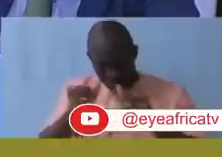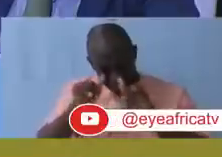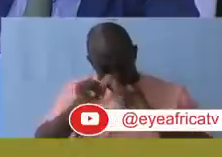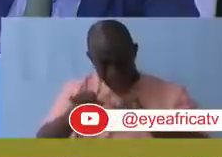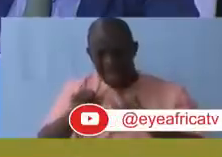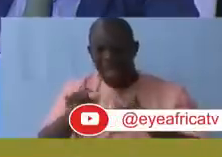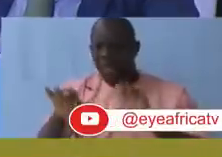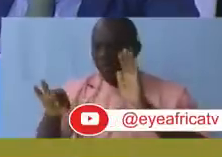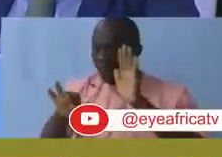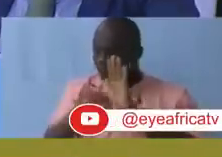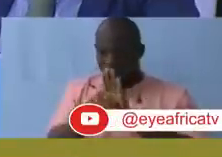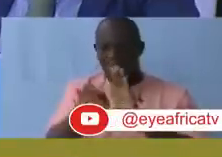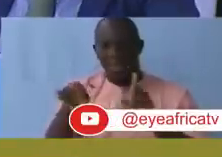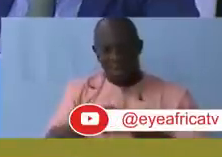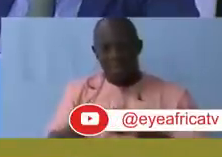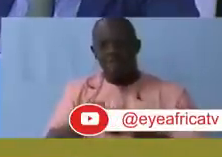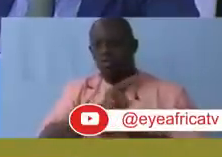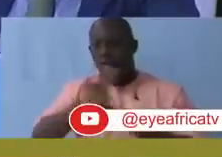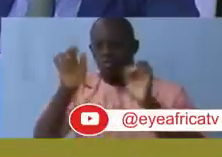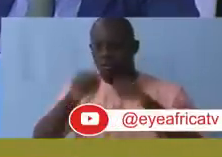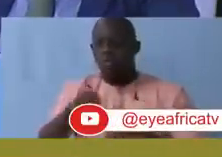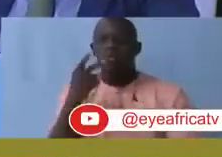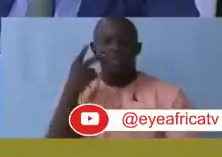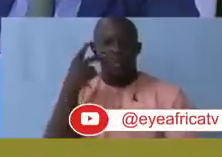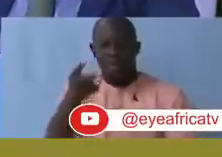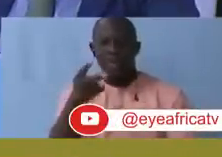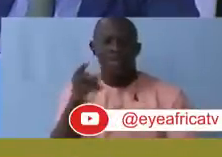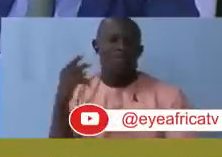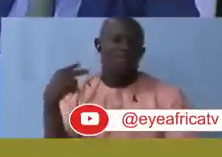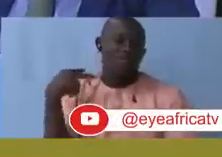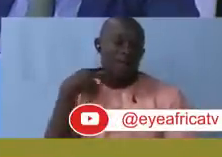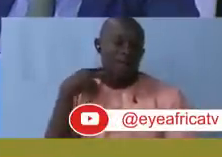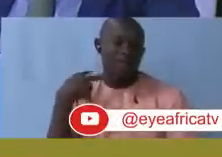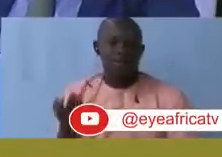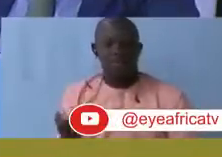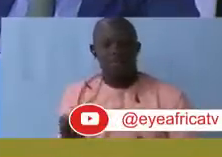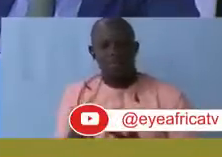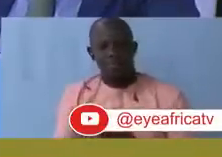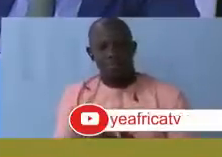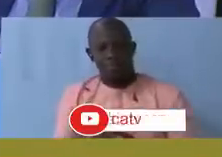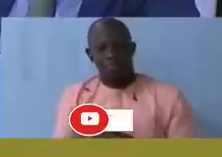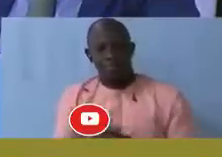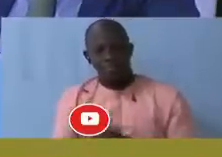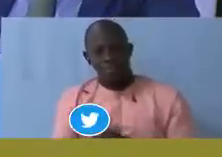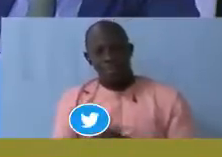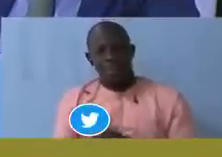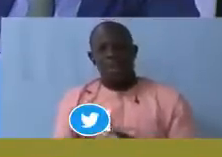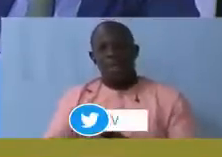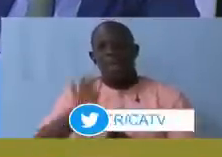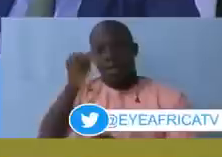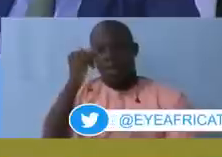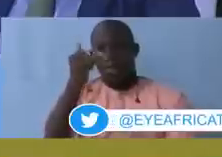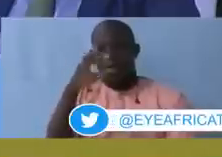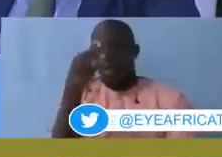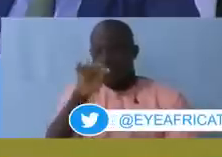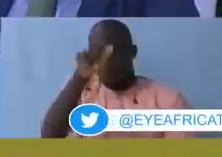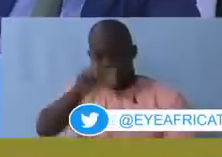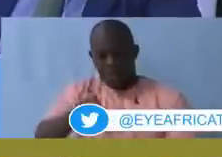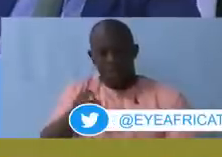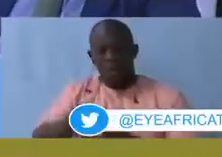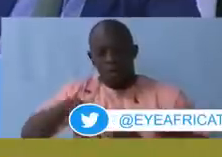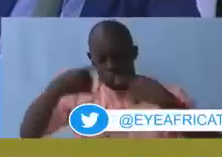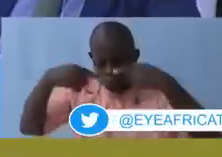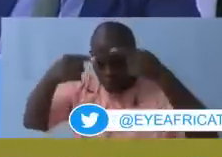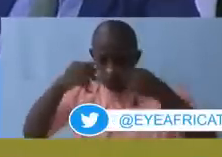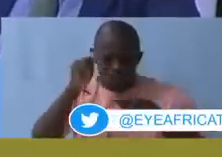Yes, if that person is regularly taking it or her antiretroviral, of course the